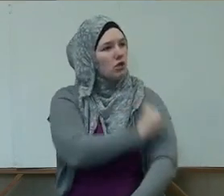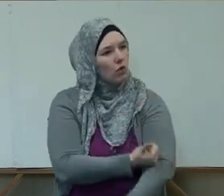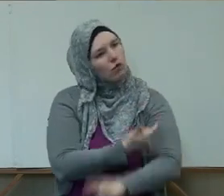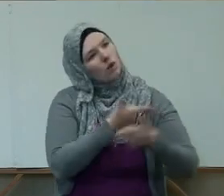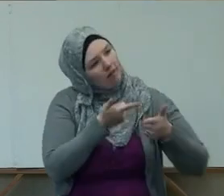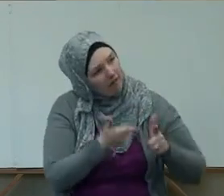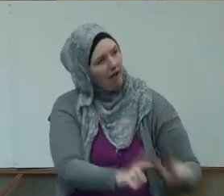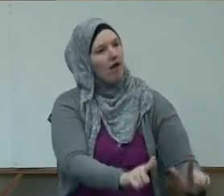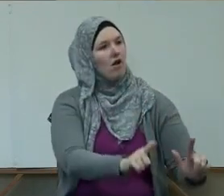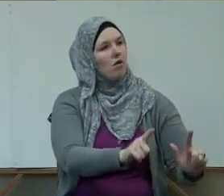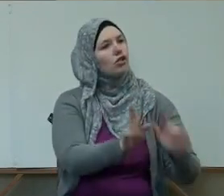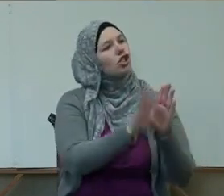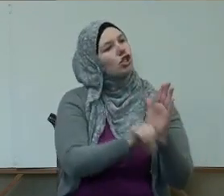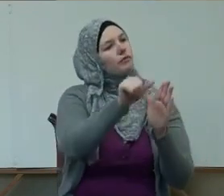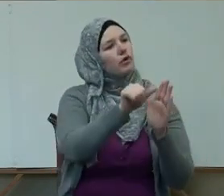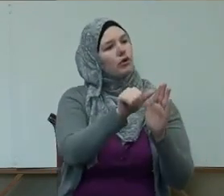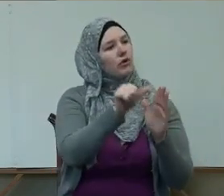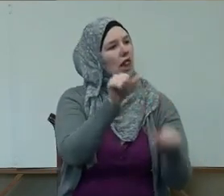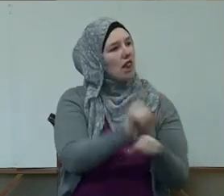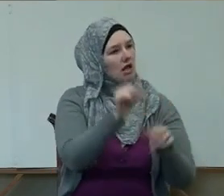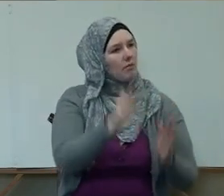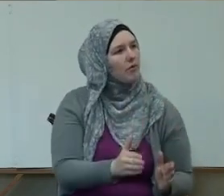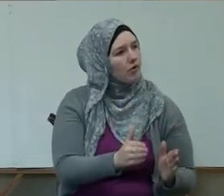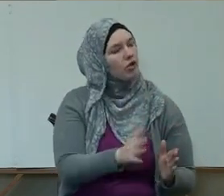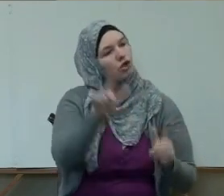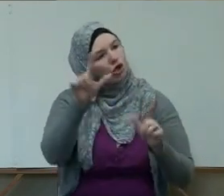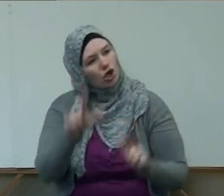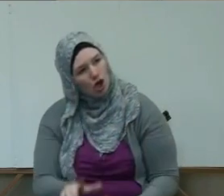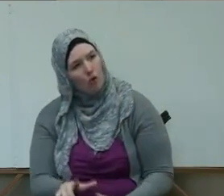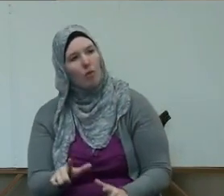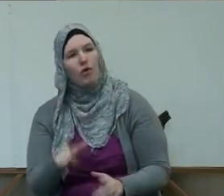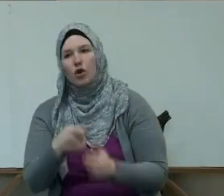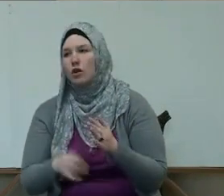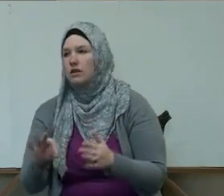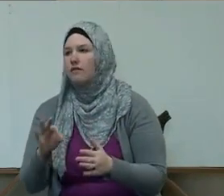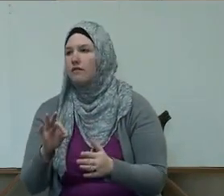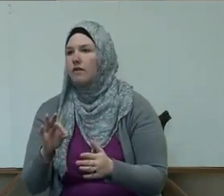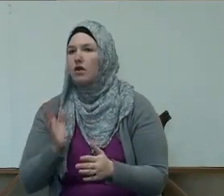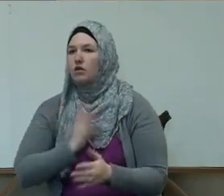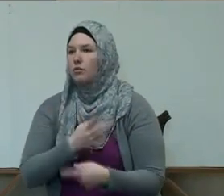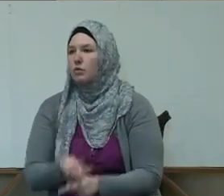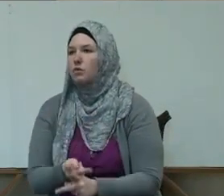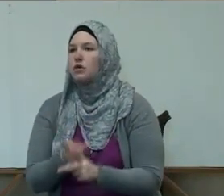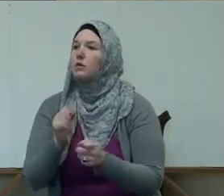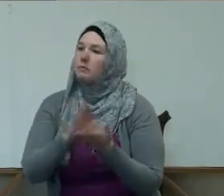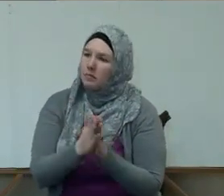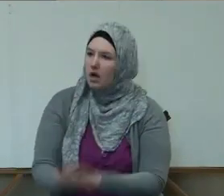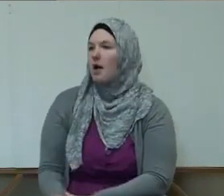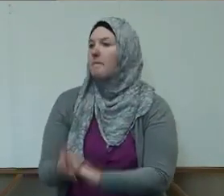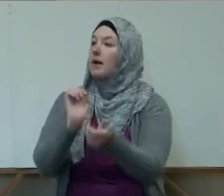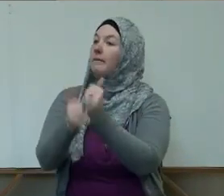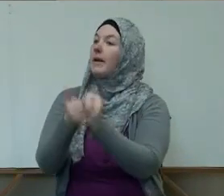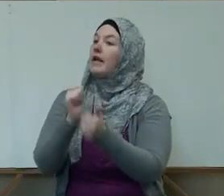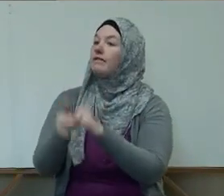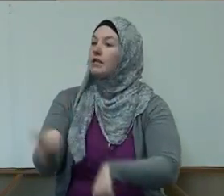to allow cheaper labor to lower the cost of our produce so that we can become both a